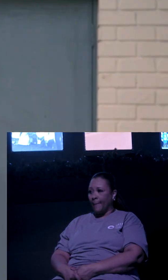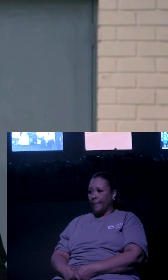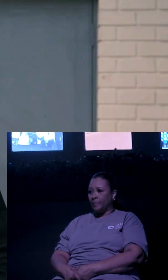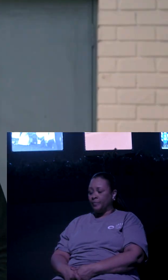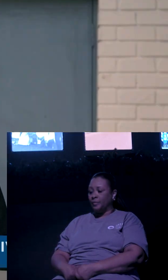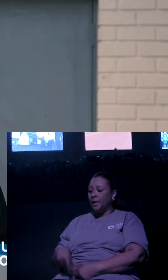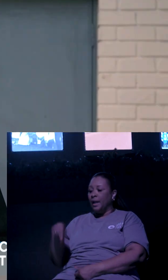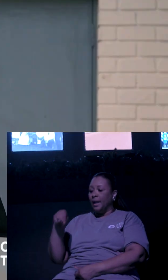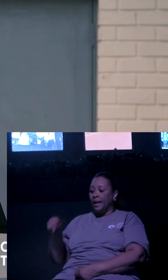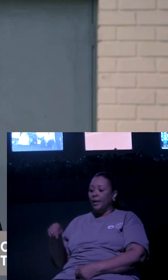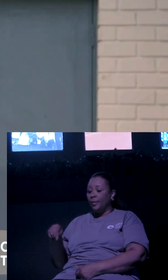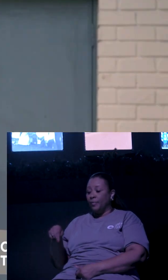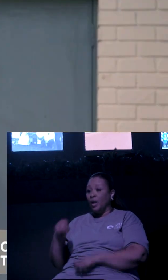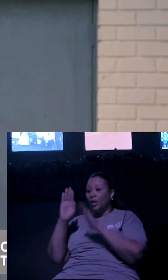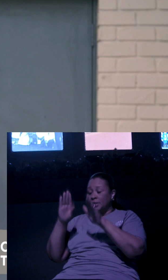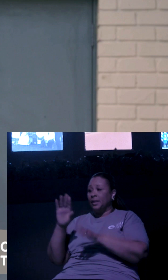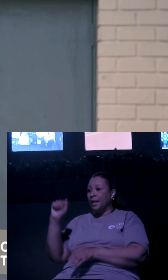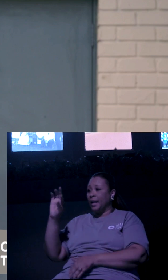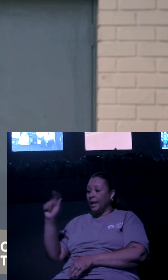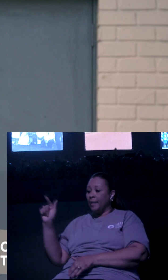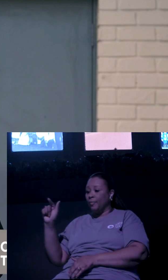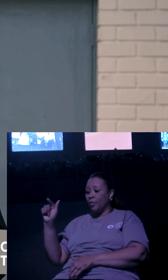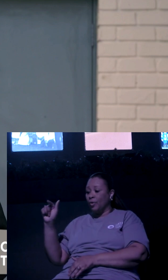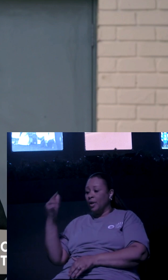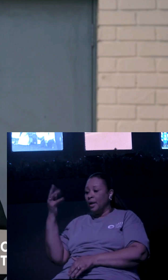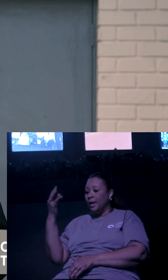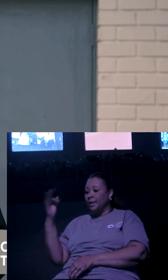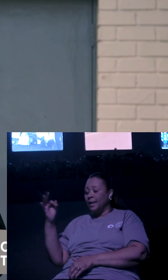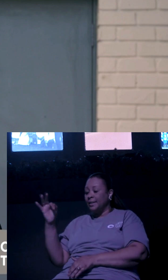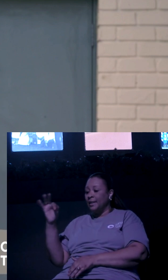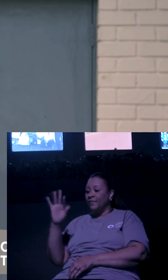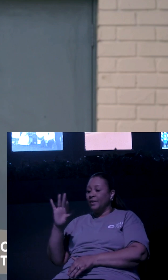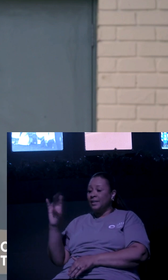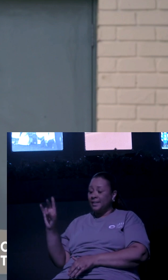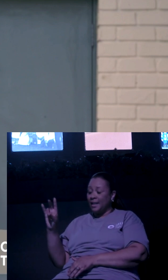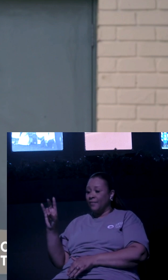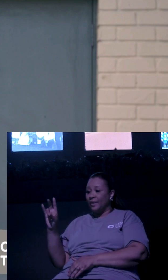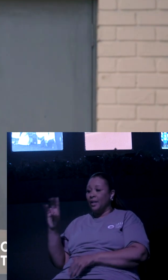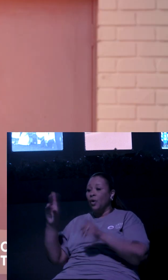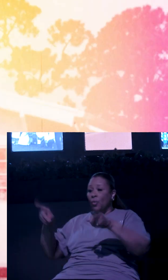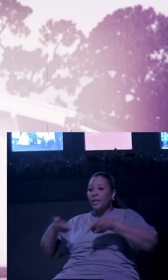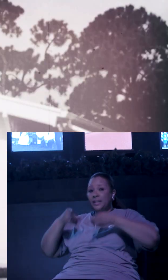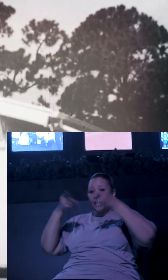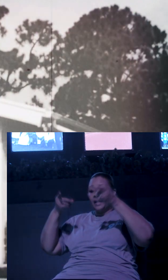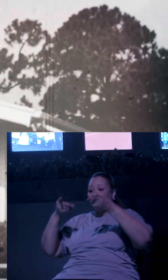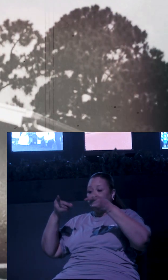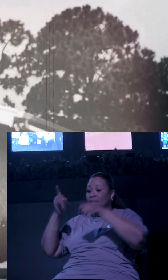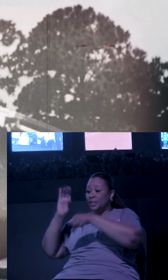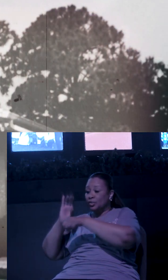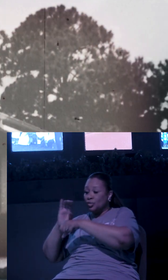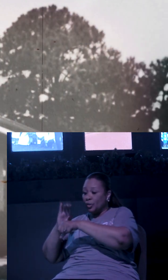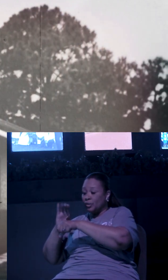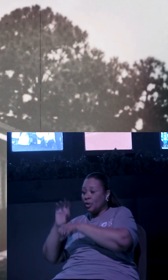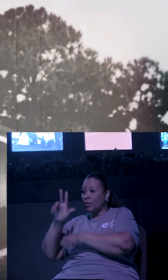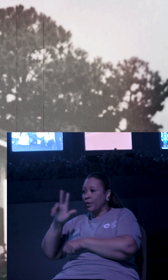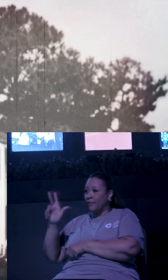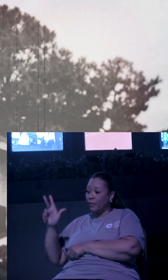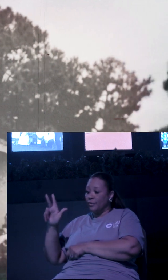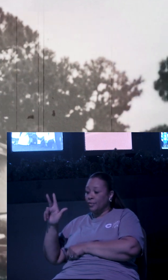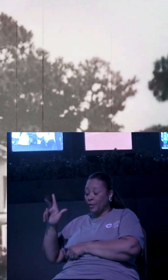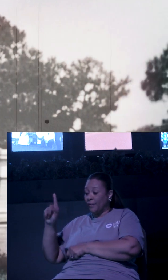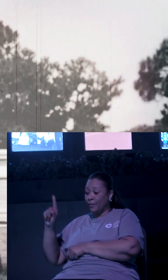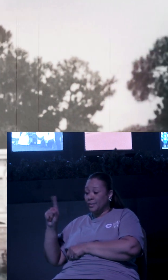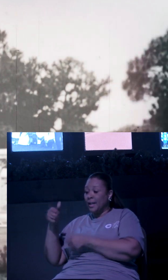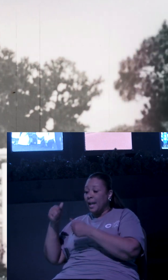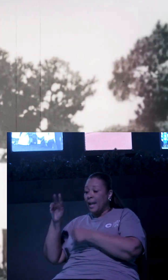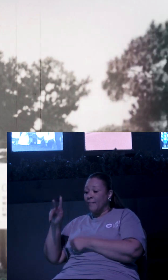At 3 p.m. on Sunday, April 14, 1957, a service of dedication was held at this building on 31st Avenue